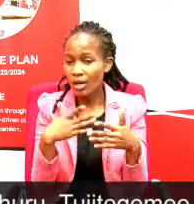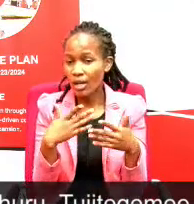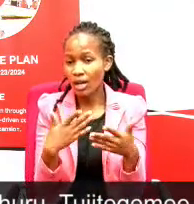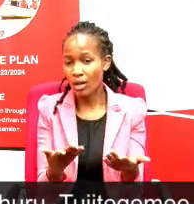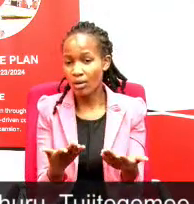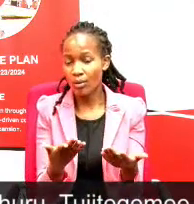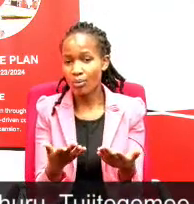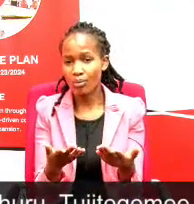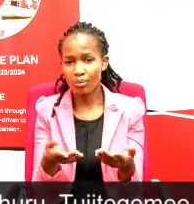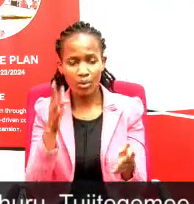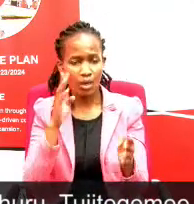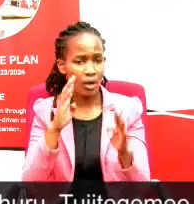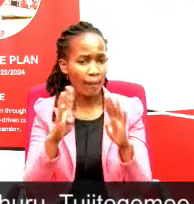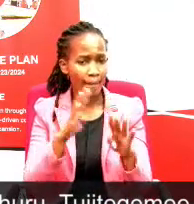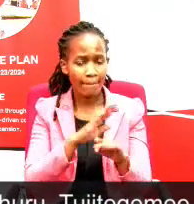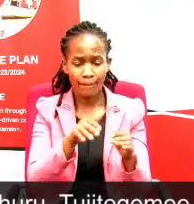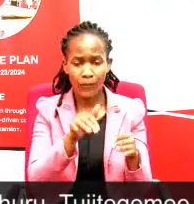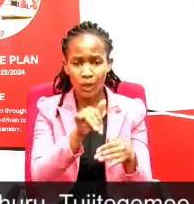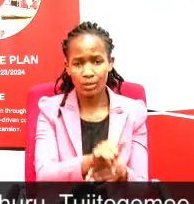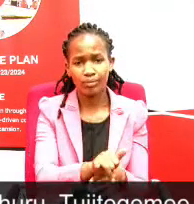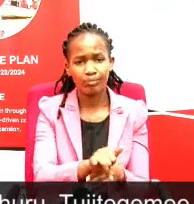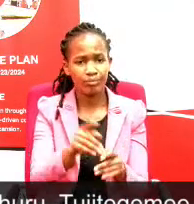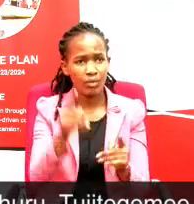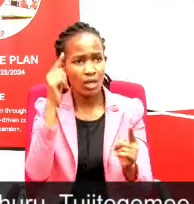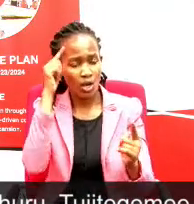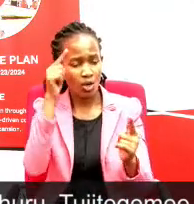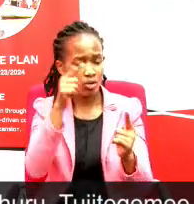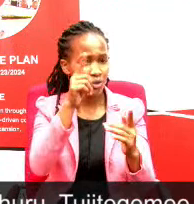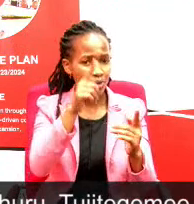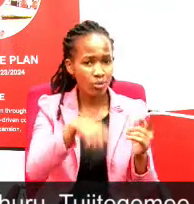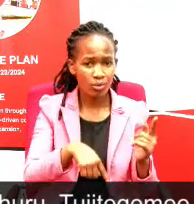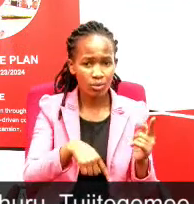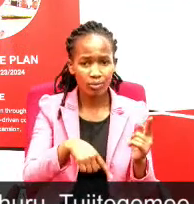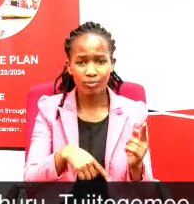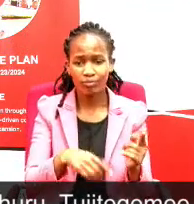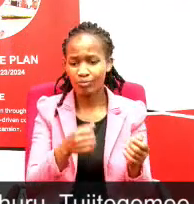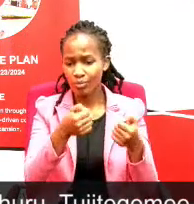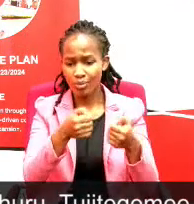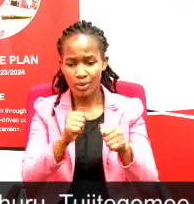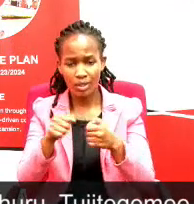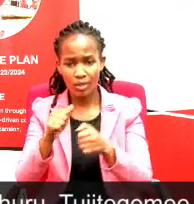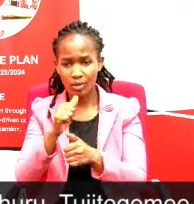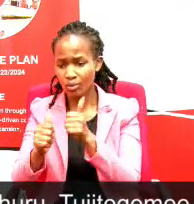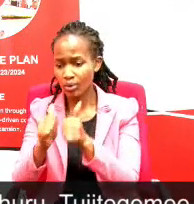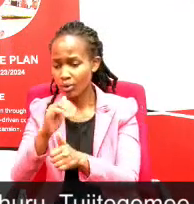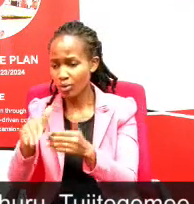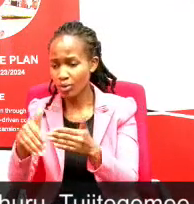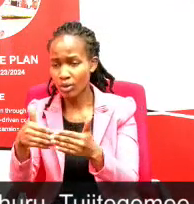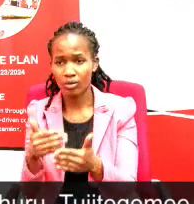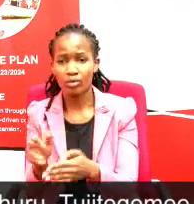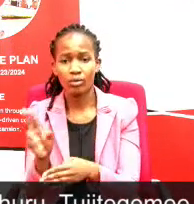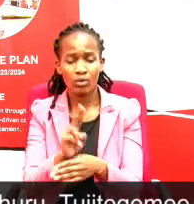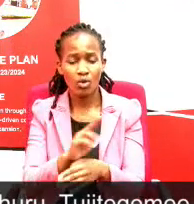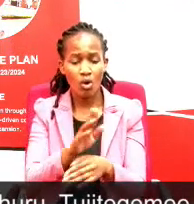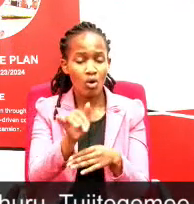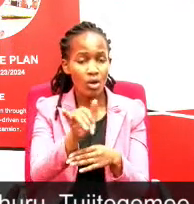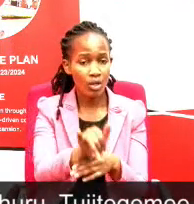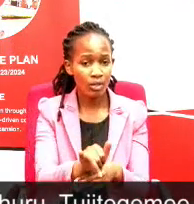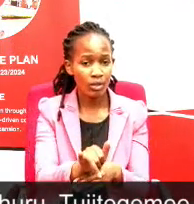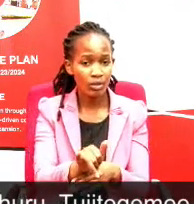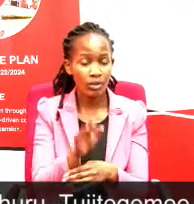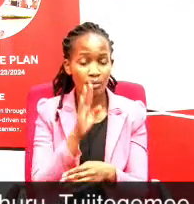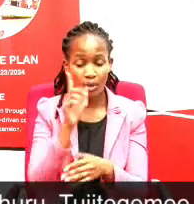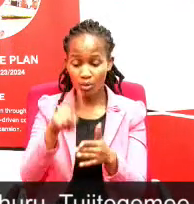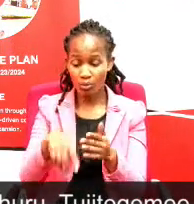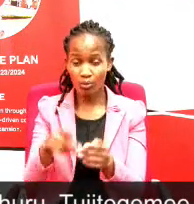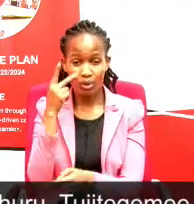to implement, the goals, the objectives, and the strategies. All that will be crystallized into what you